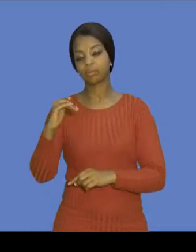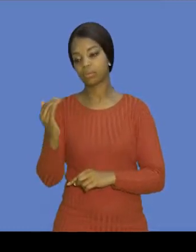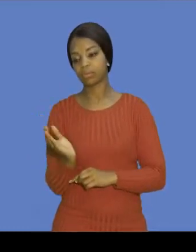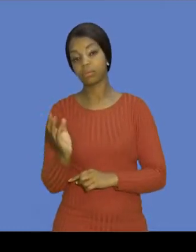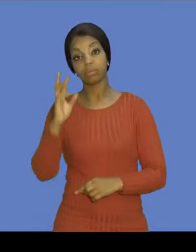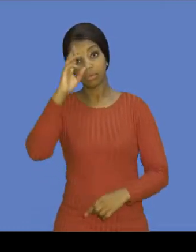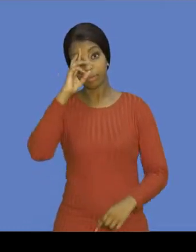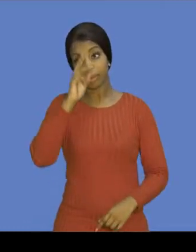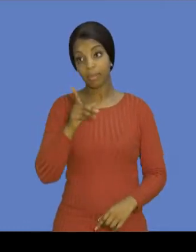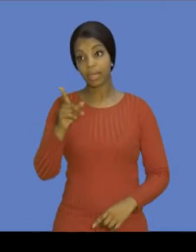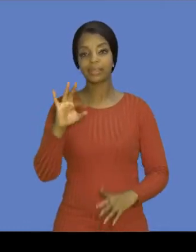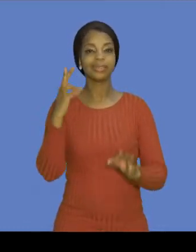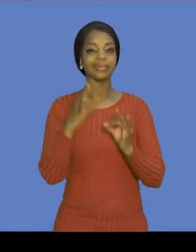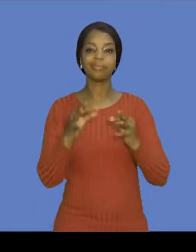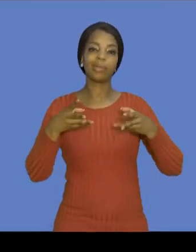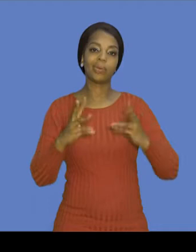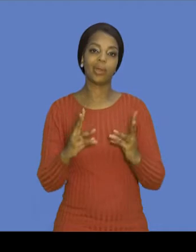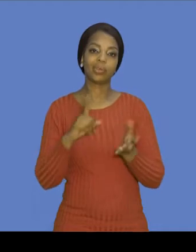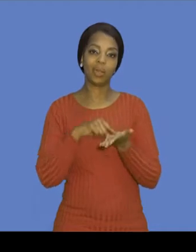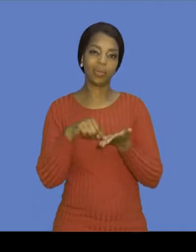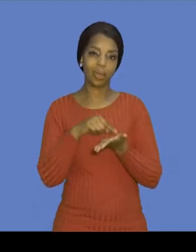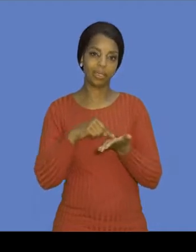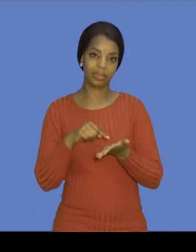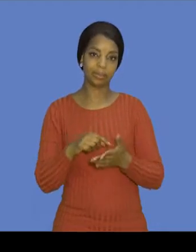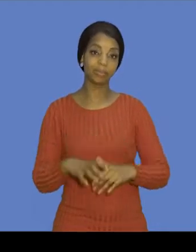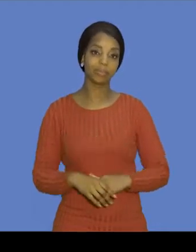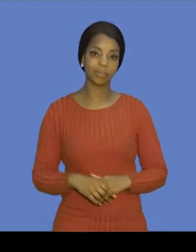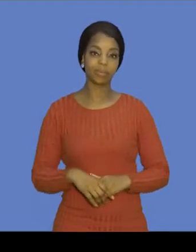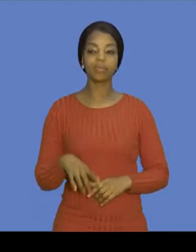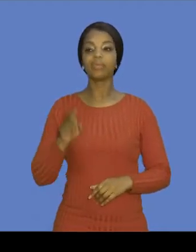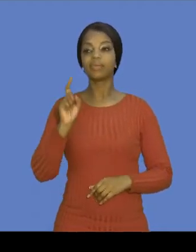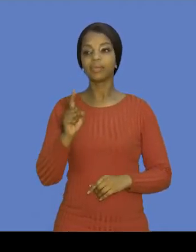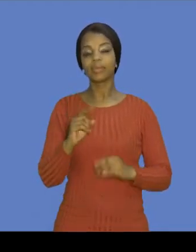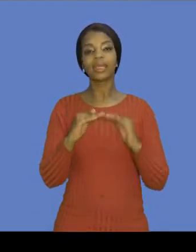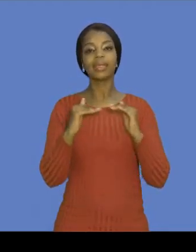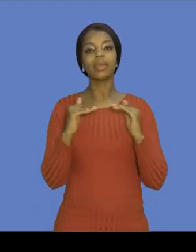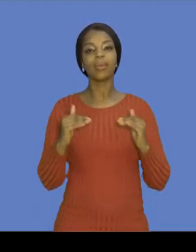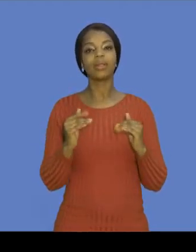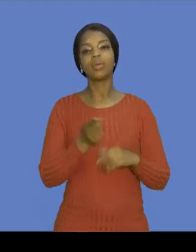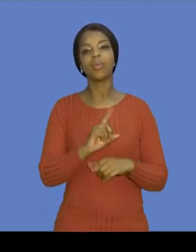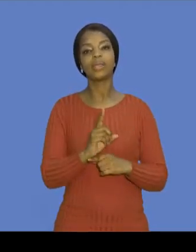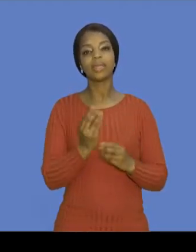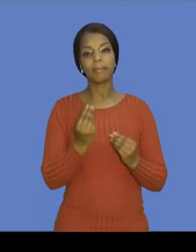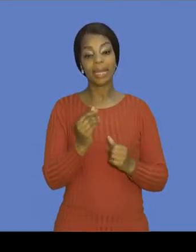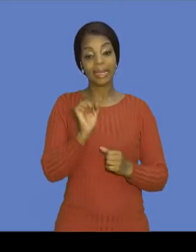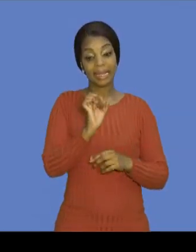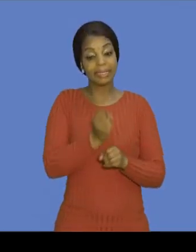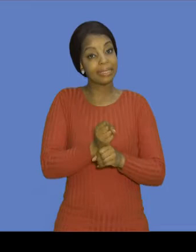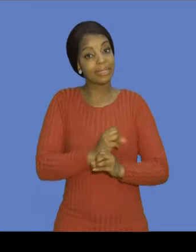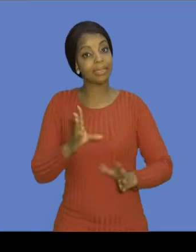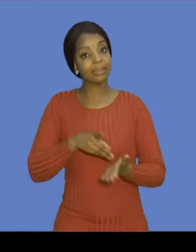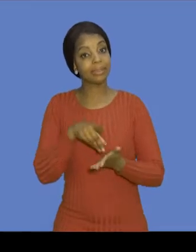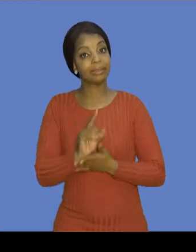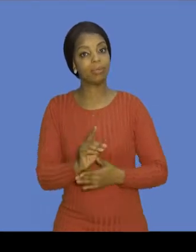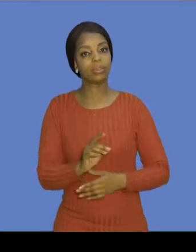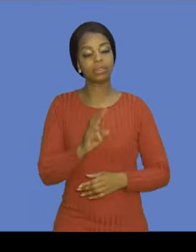is the simple interest formula. And this will be equals to P will be the principal amount she started investing with, and